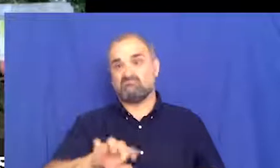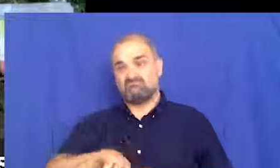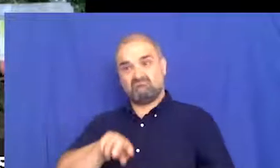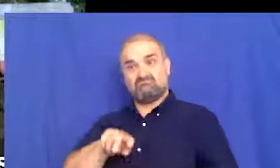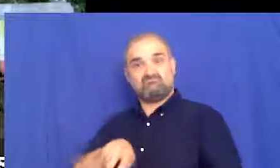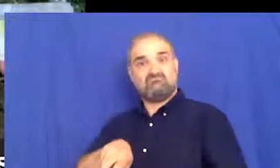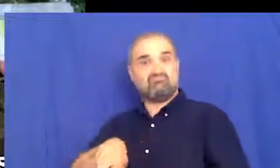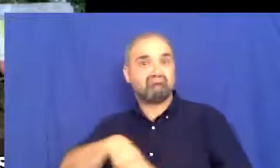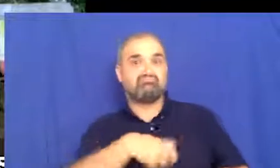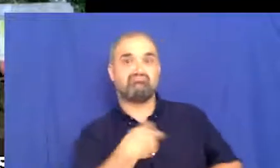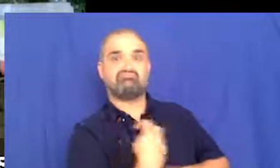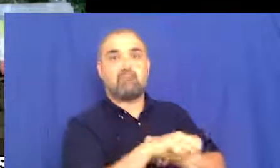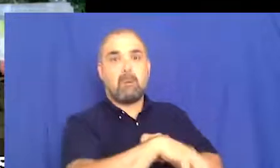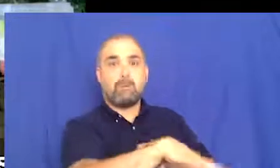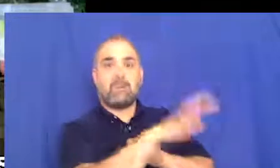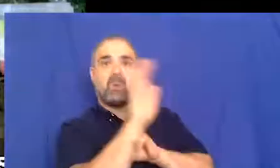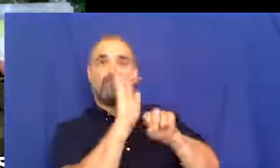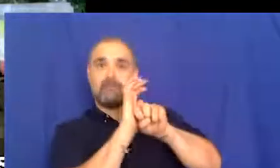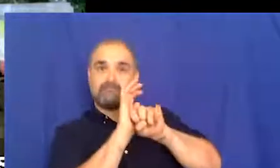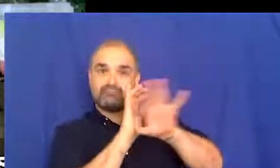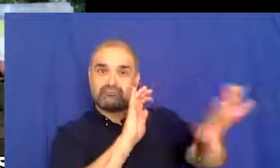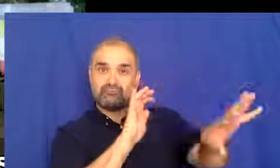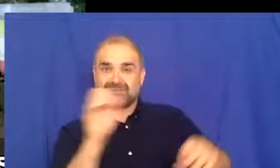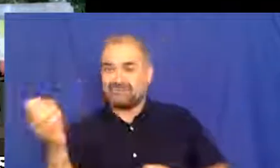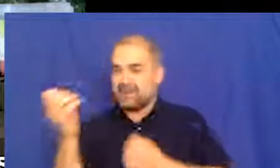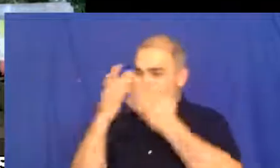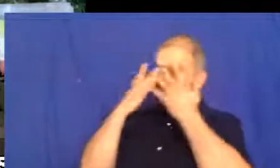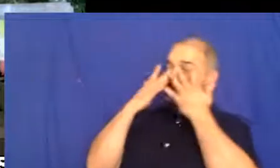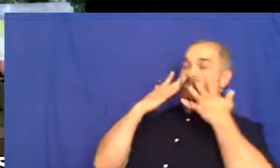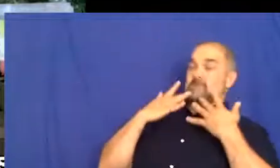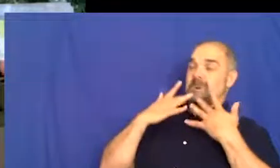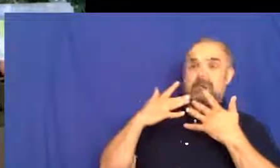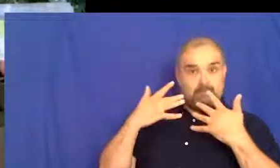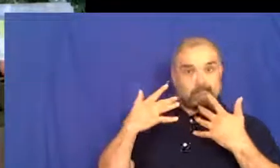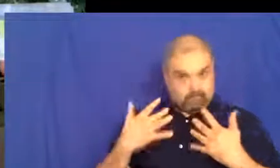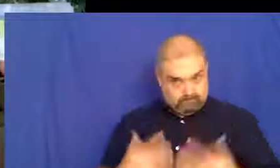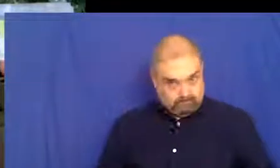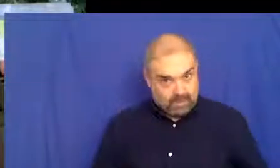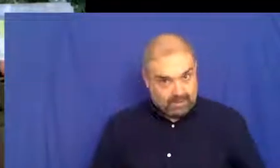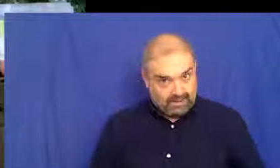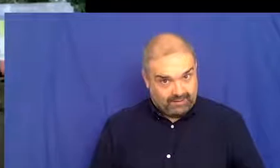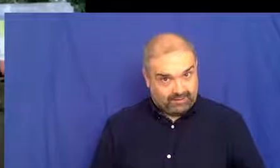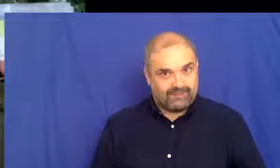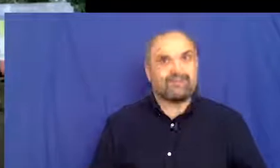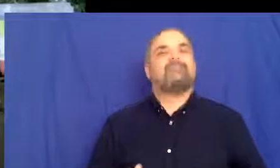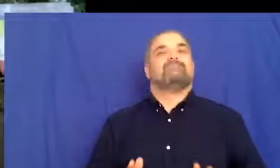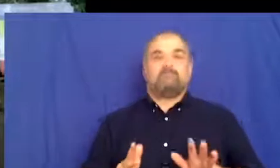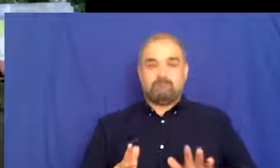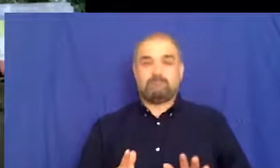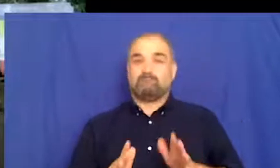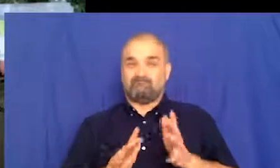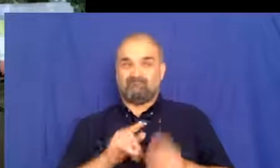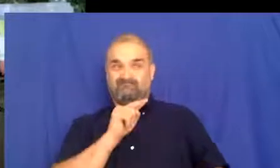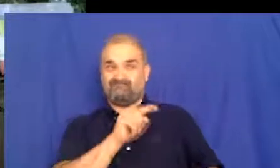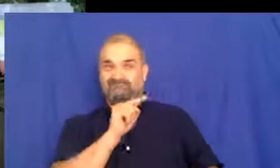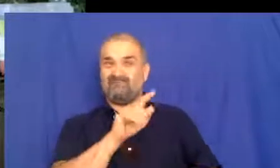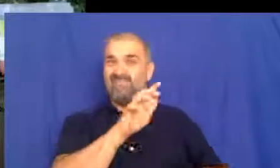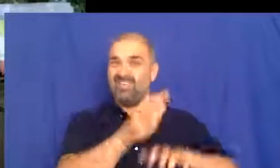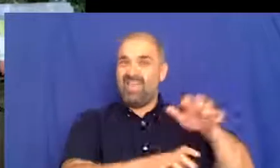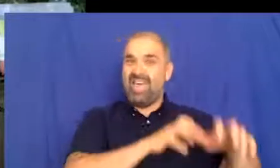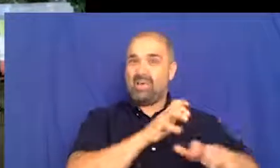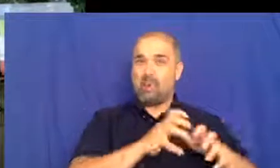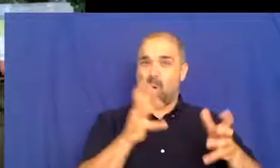do is, if they did spray an animal because an animal was stupid enough or desperate enough to get near them,